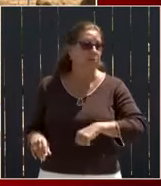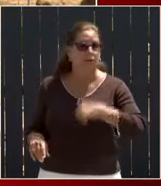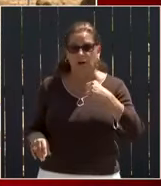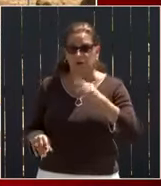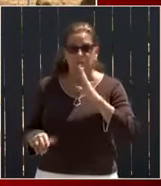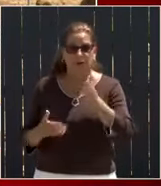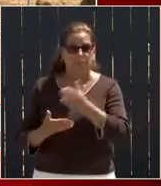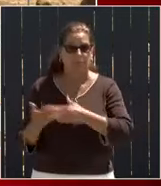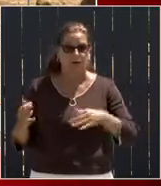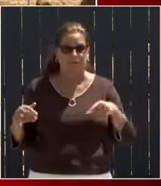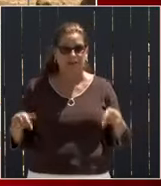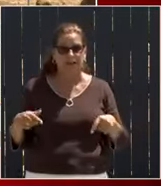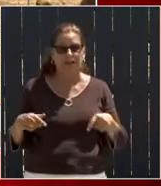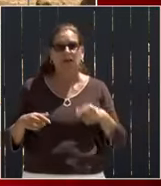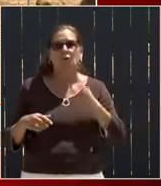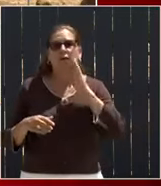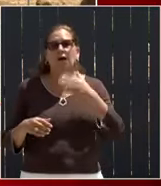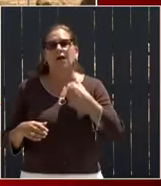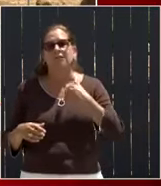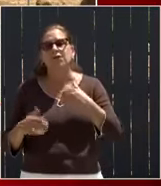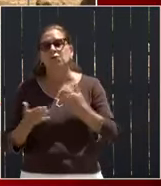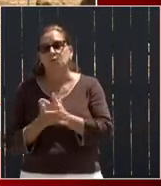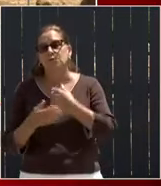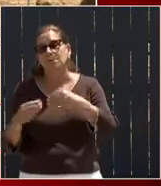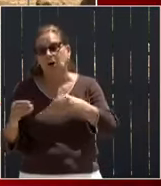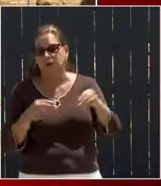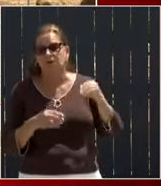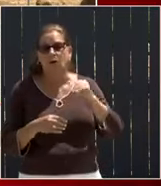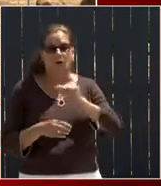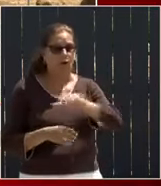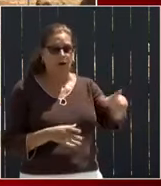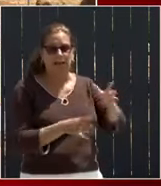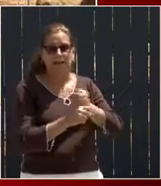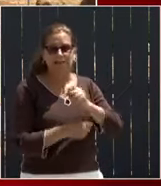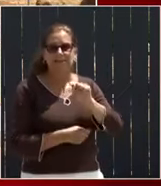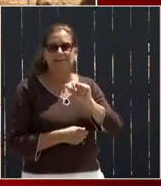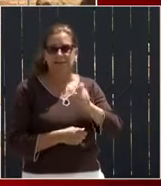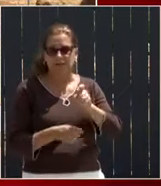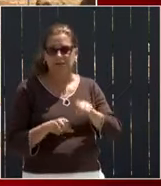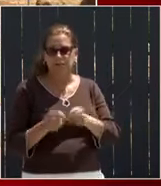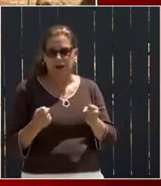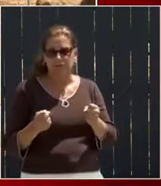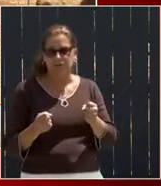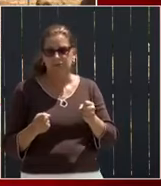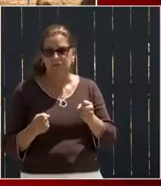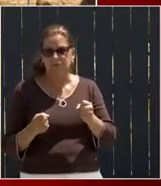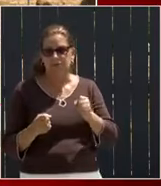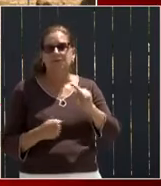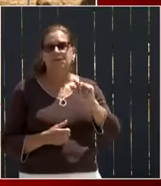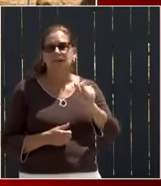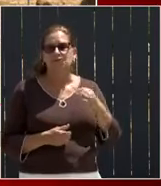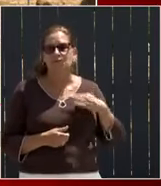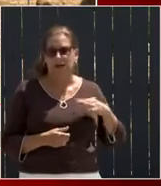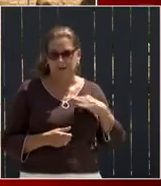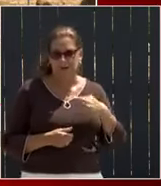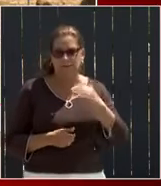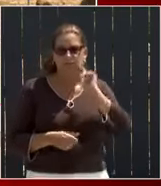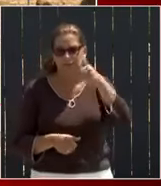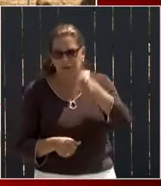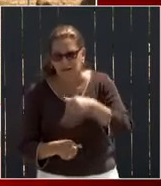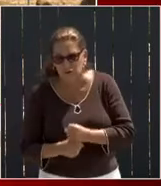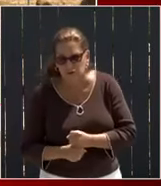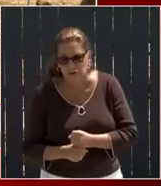Credits program and the subsequent impact we've been able to make in low and moderate income communities across PNC's nationwide footprint as a